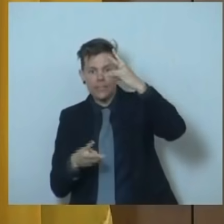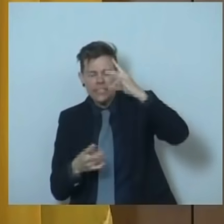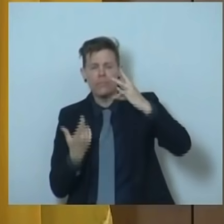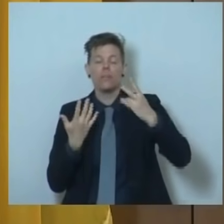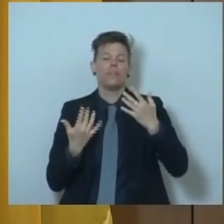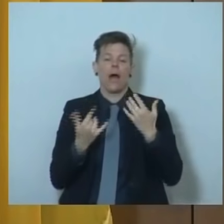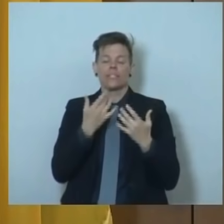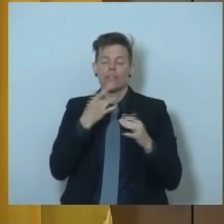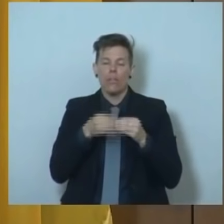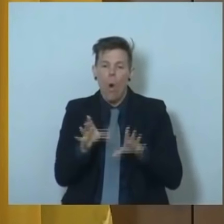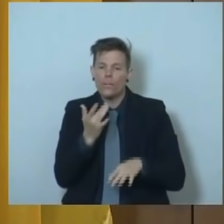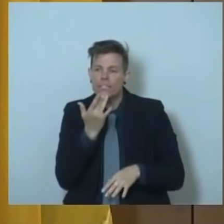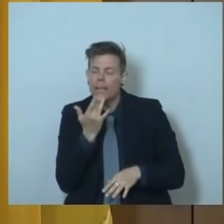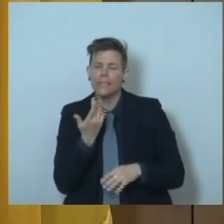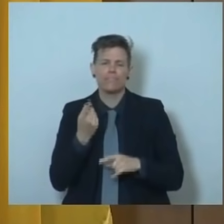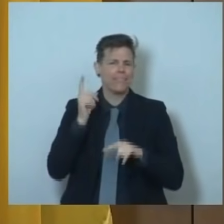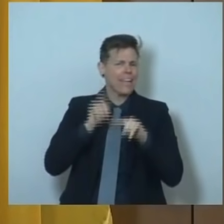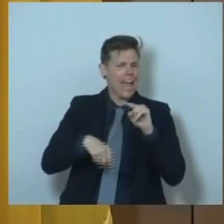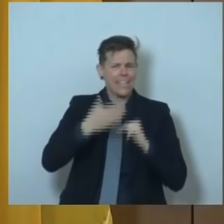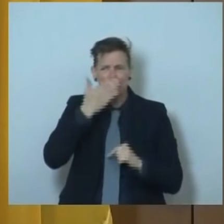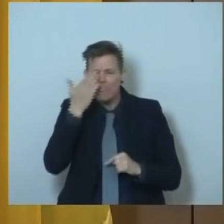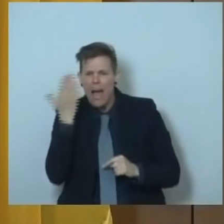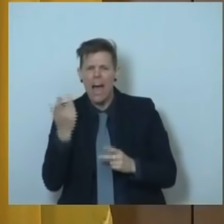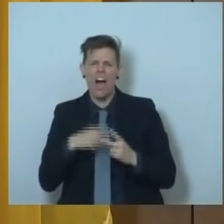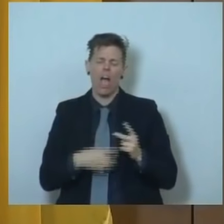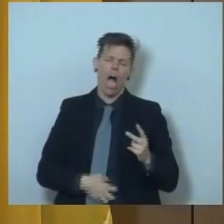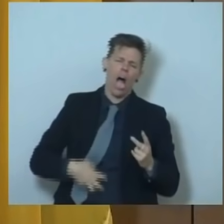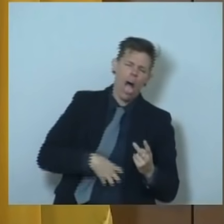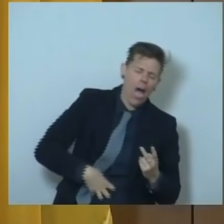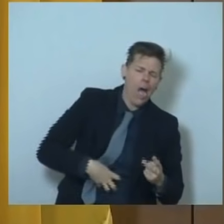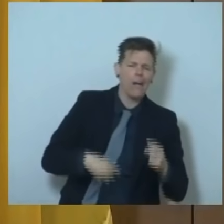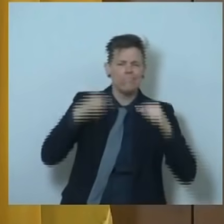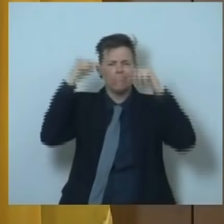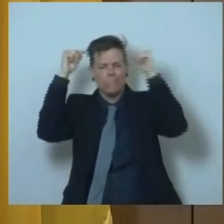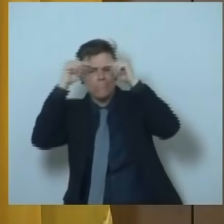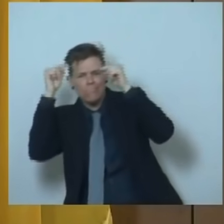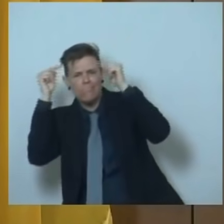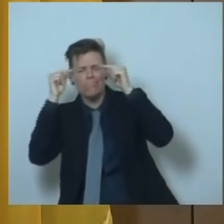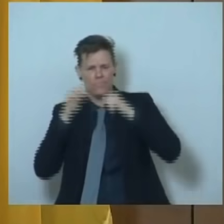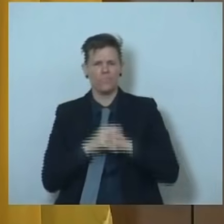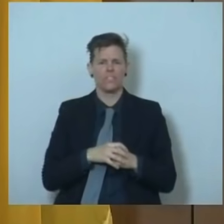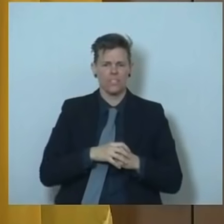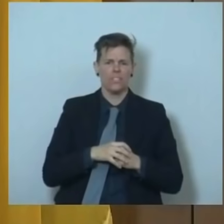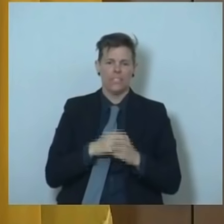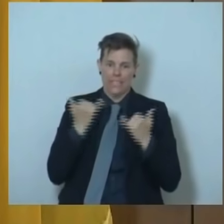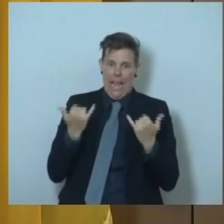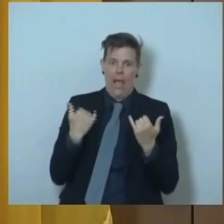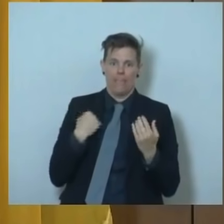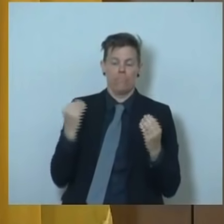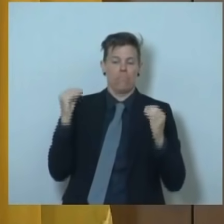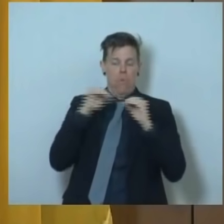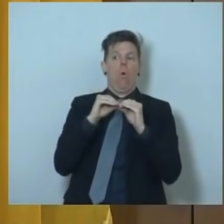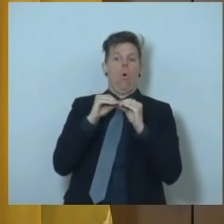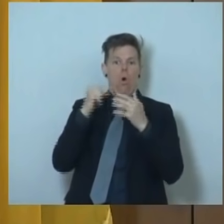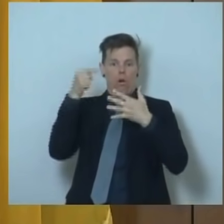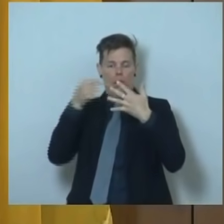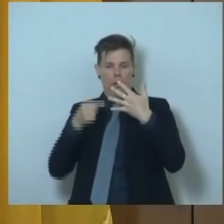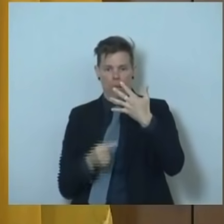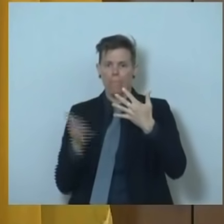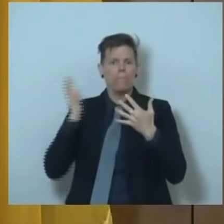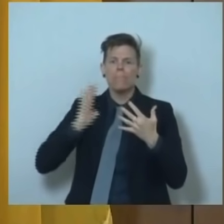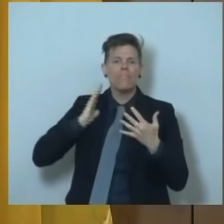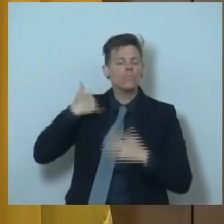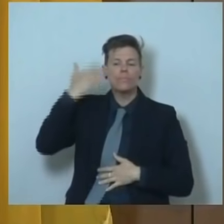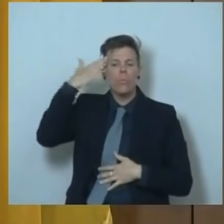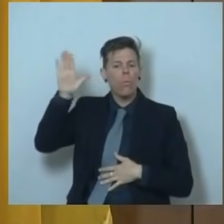and smell, nausea, headaches, and a variety of other now symptoms. But what do we know now about